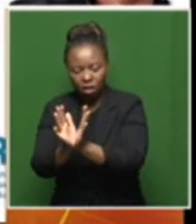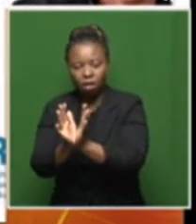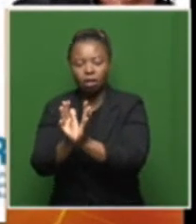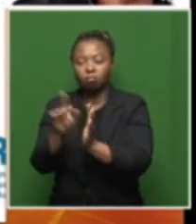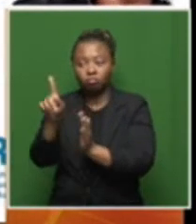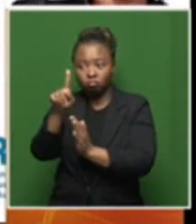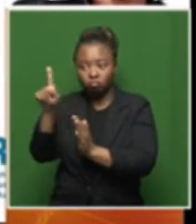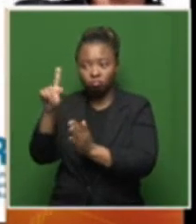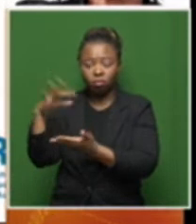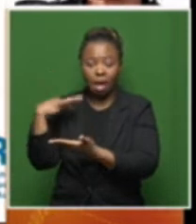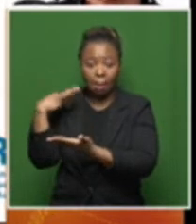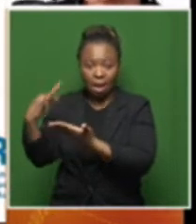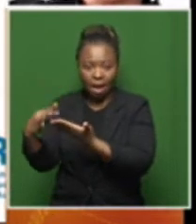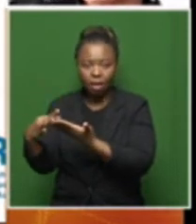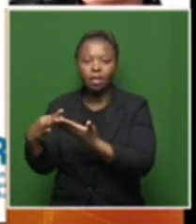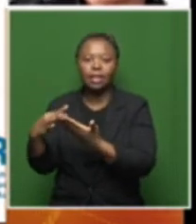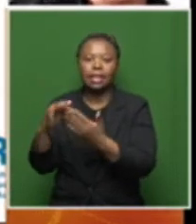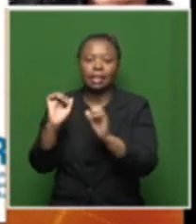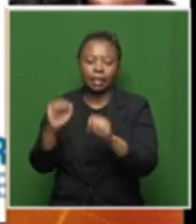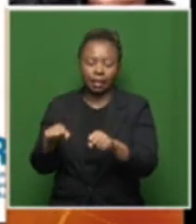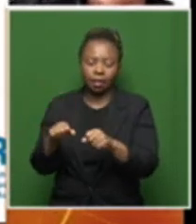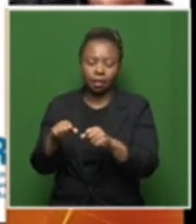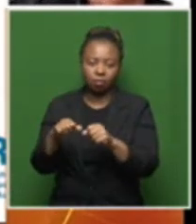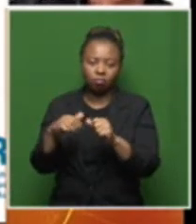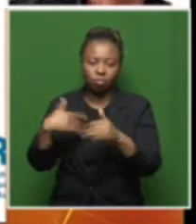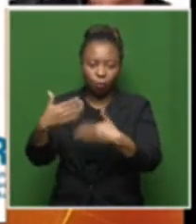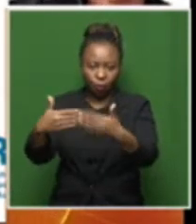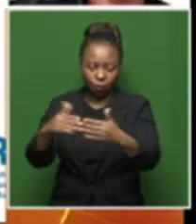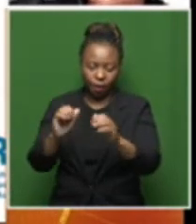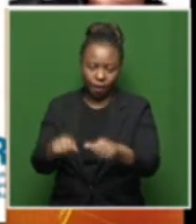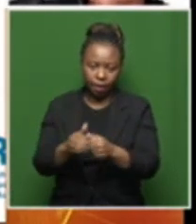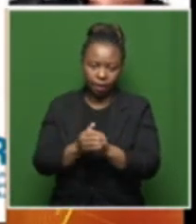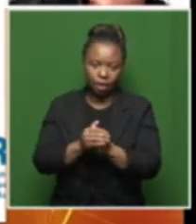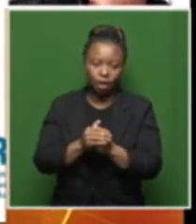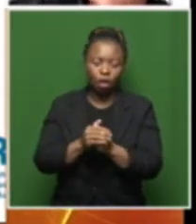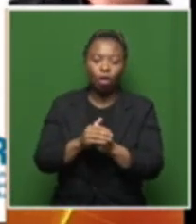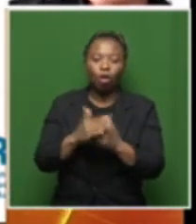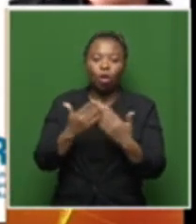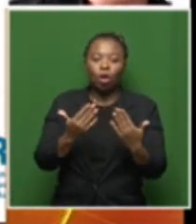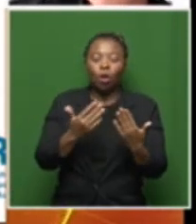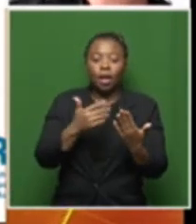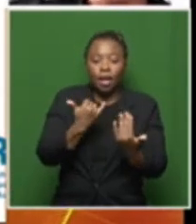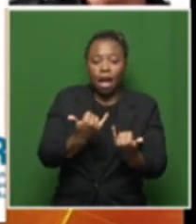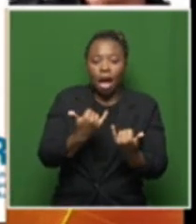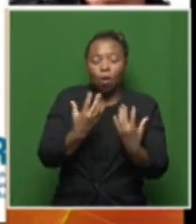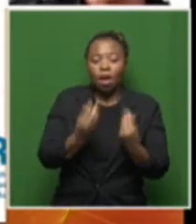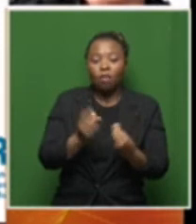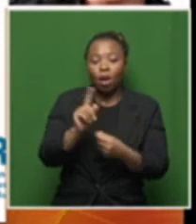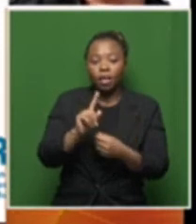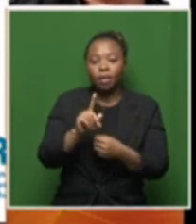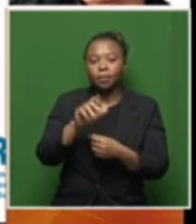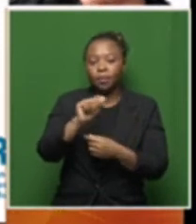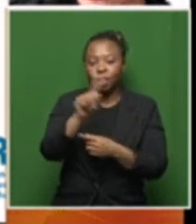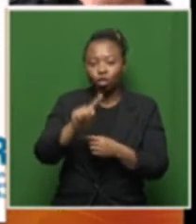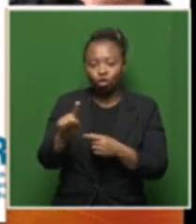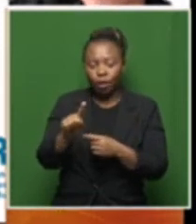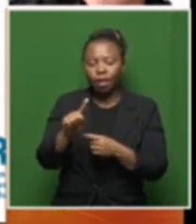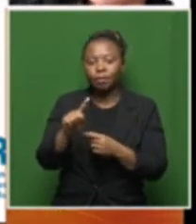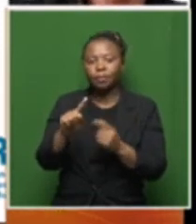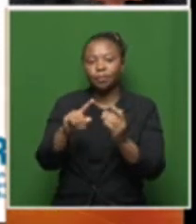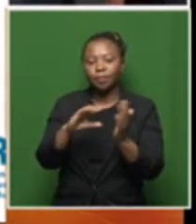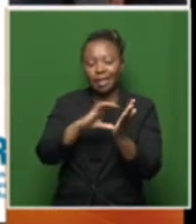applicants. In terms of the authorization status, we have the AstraZeneca vaccine that had received a Section